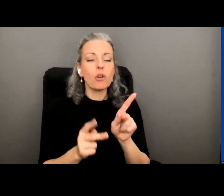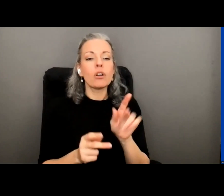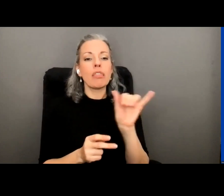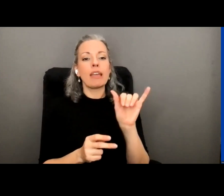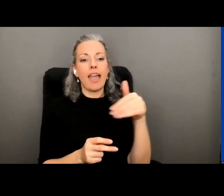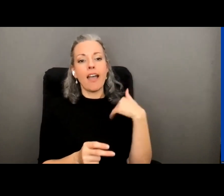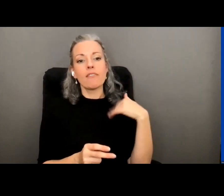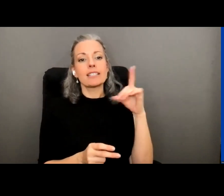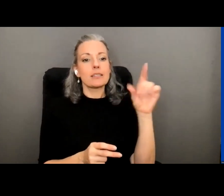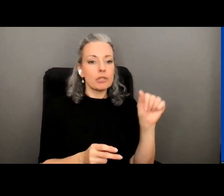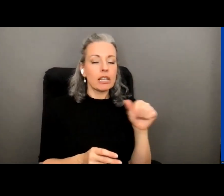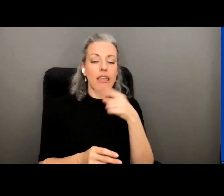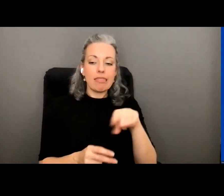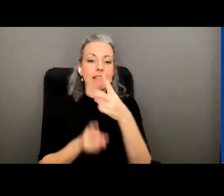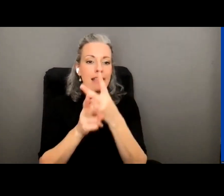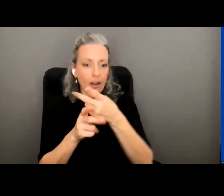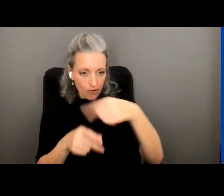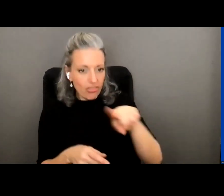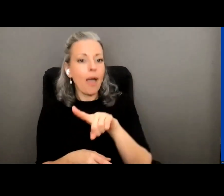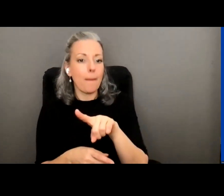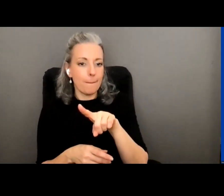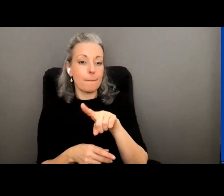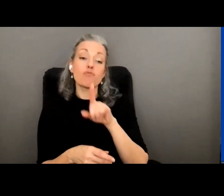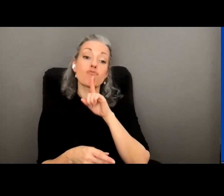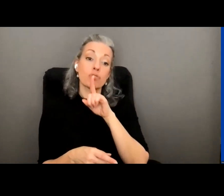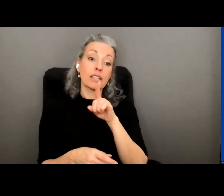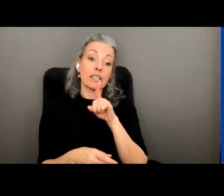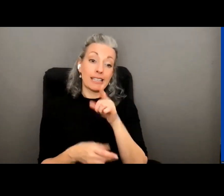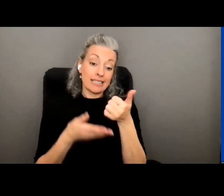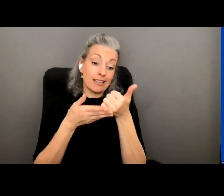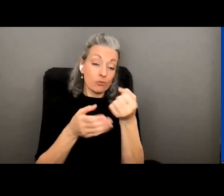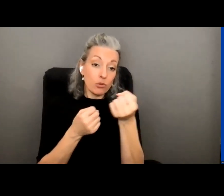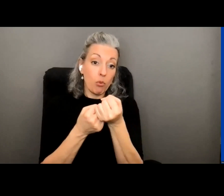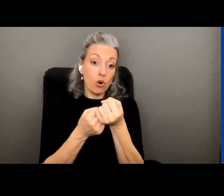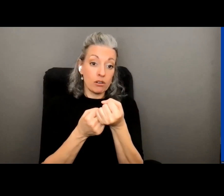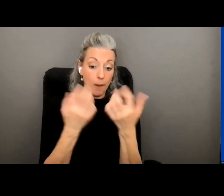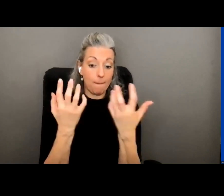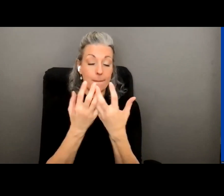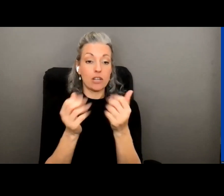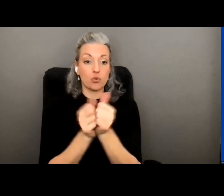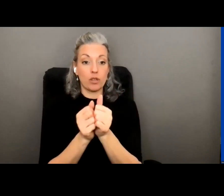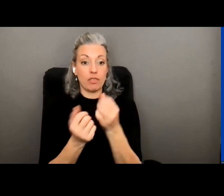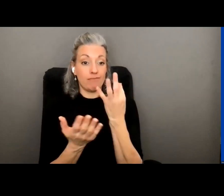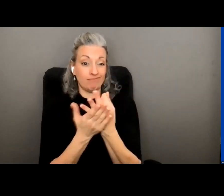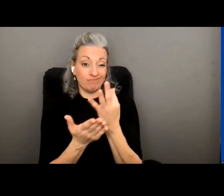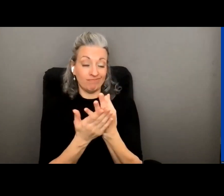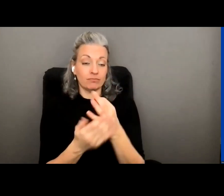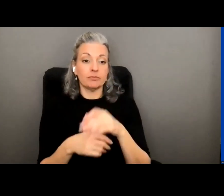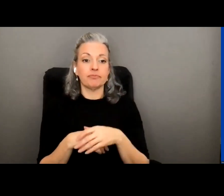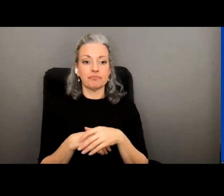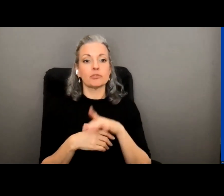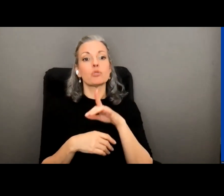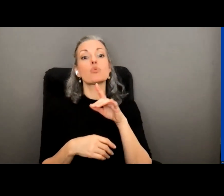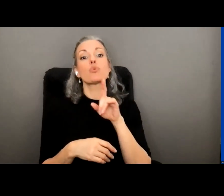family caregivers fared exceedingly well in light of the state's budget deficit. Very